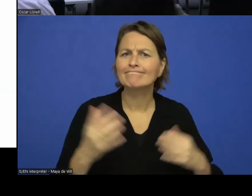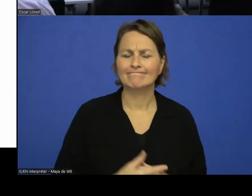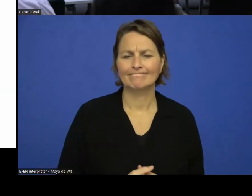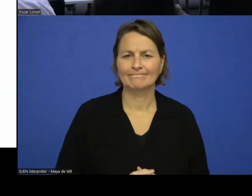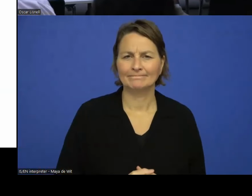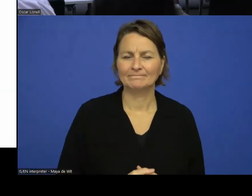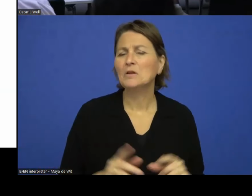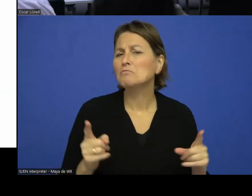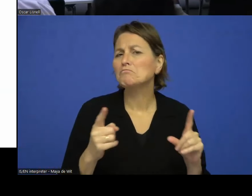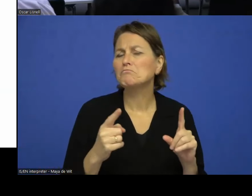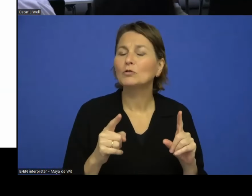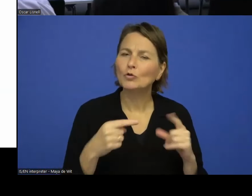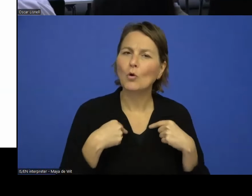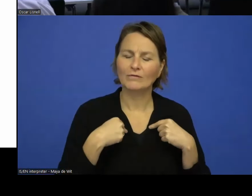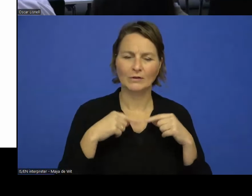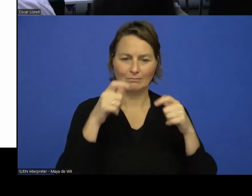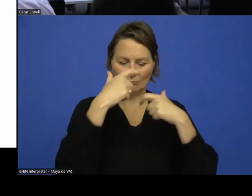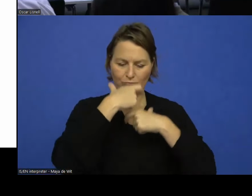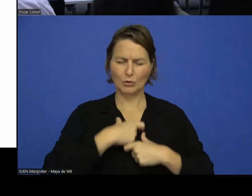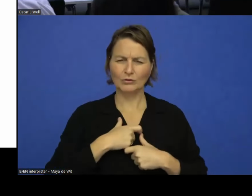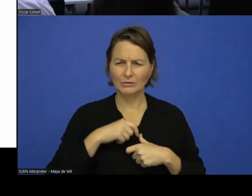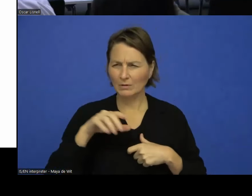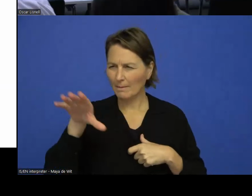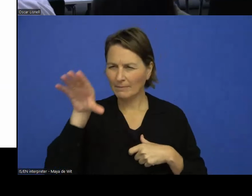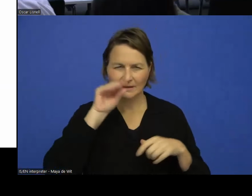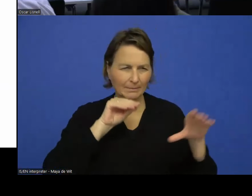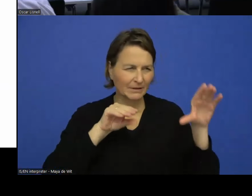so perception of the environment. So a person with